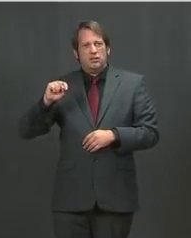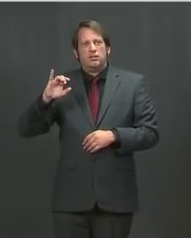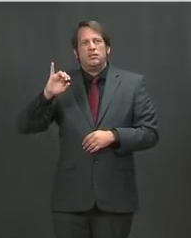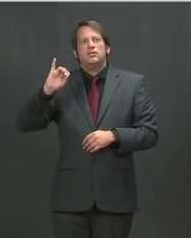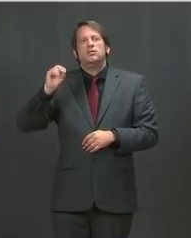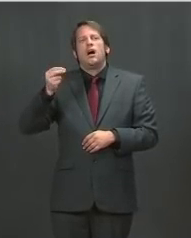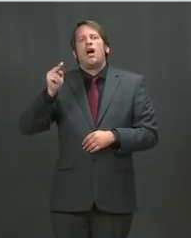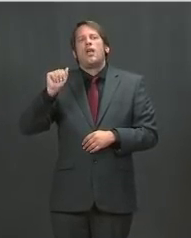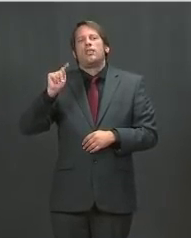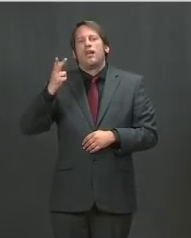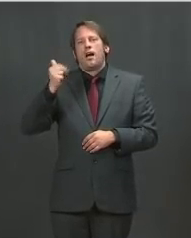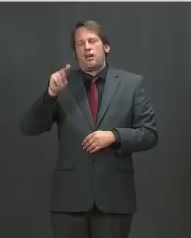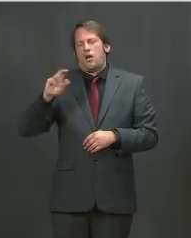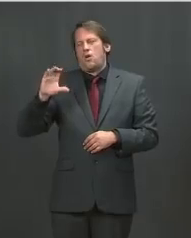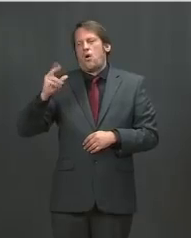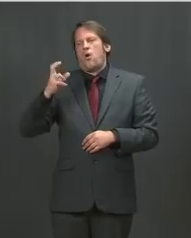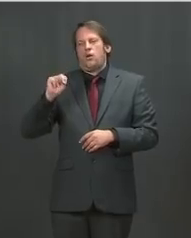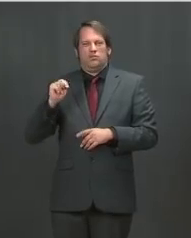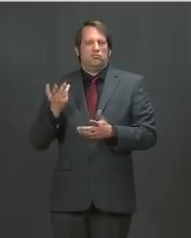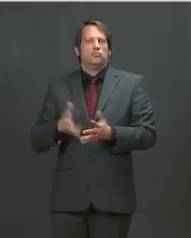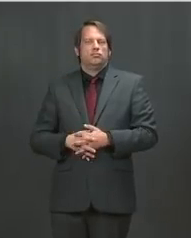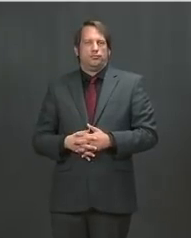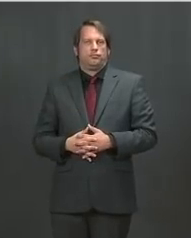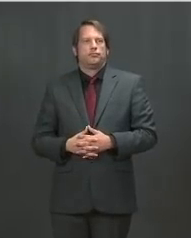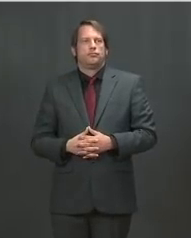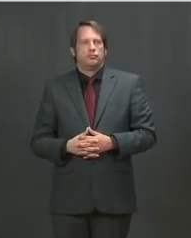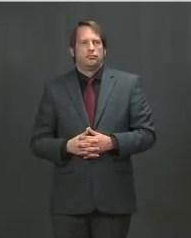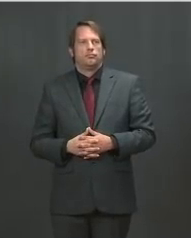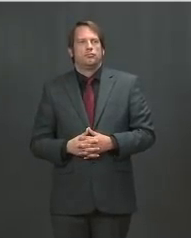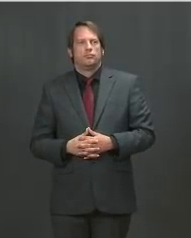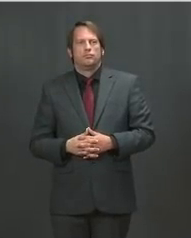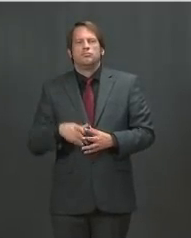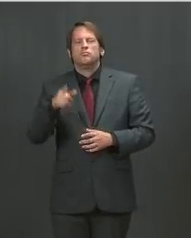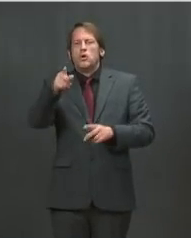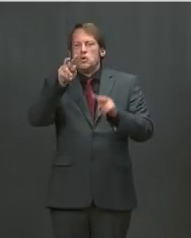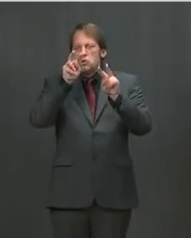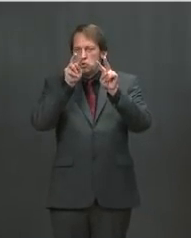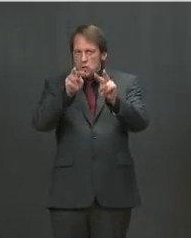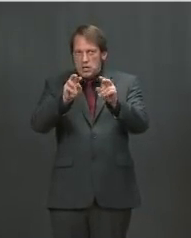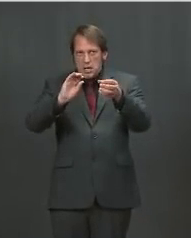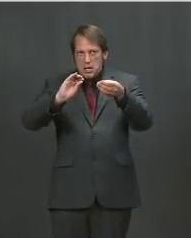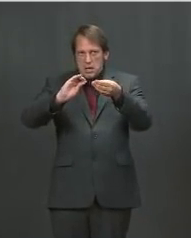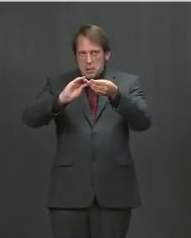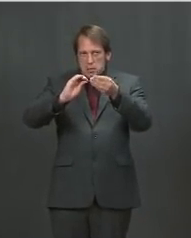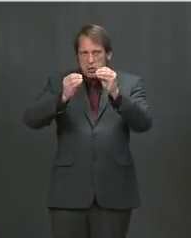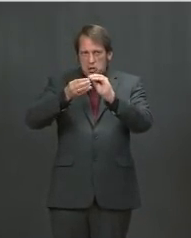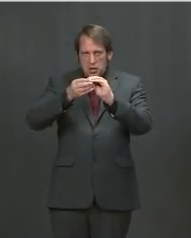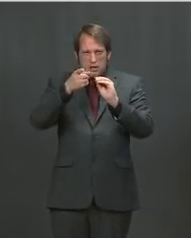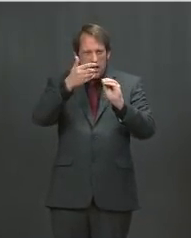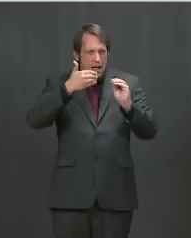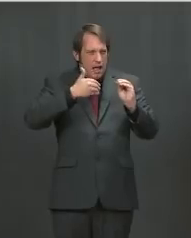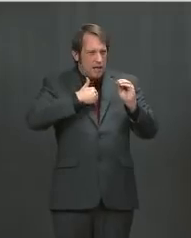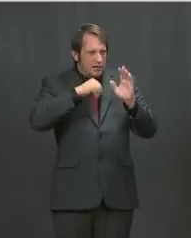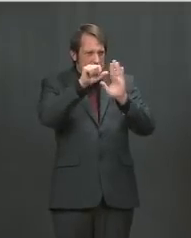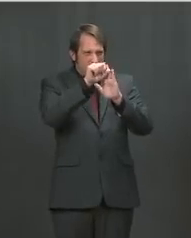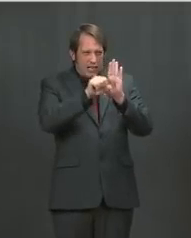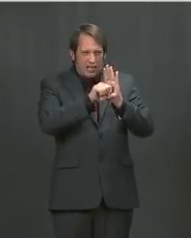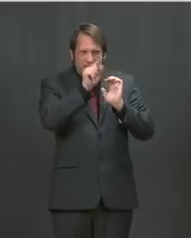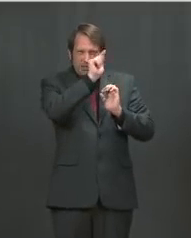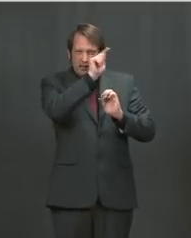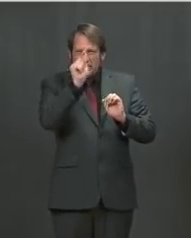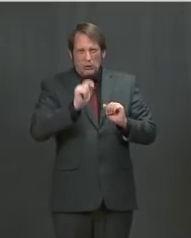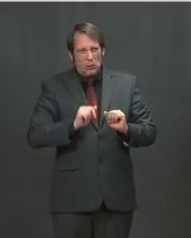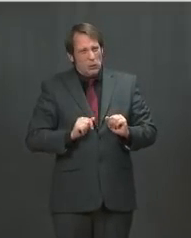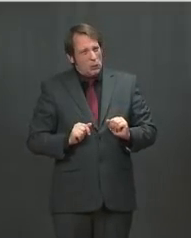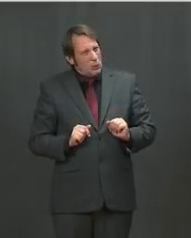based in Michigan, where the numbers are looking really scary. I'm wondering, and this is for Dr. Walensky, I think,